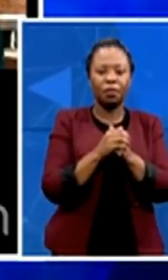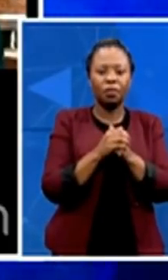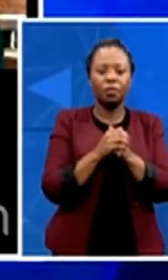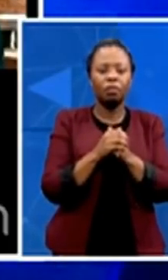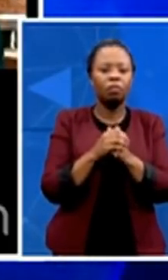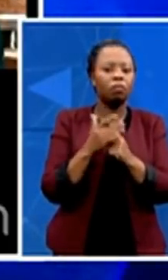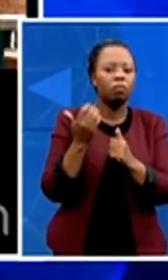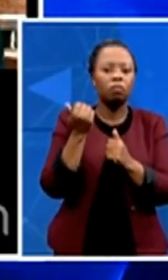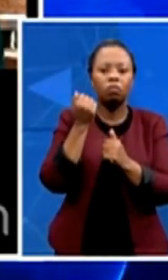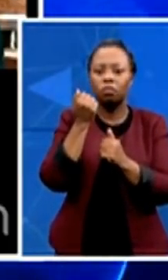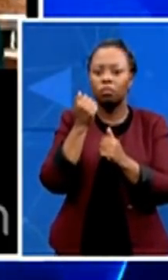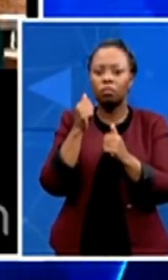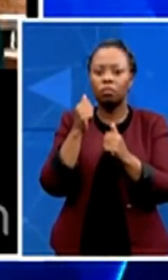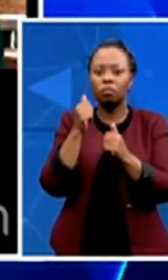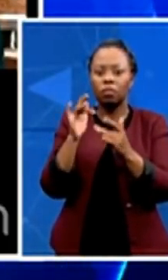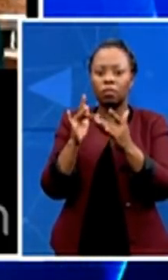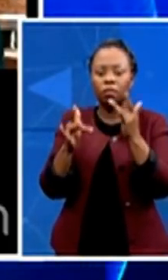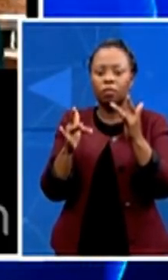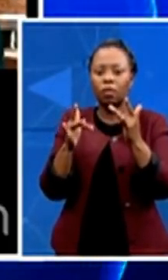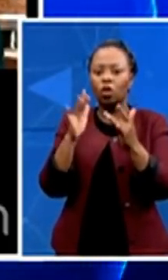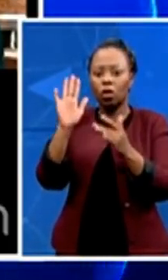we, before you get,